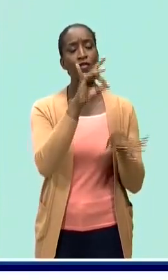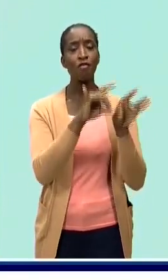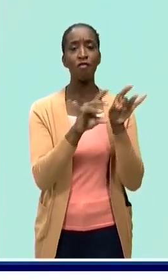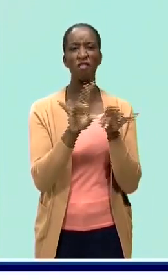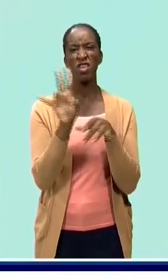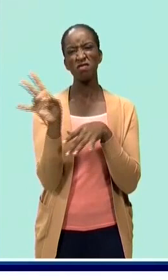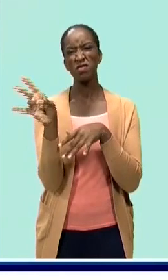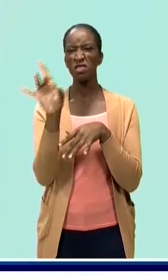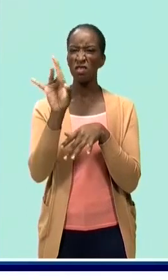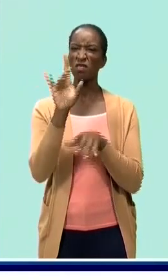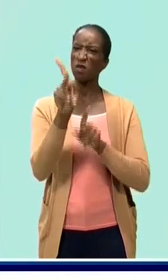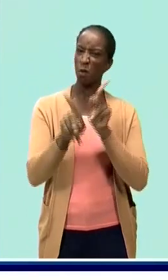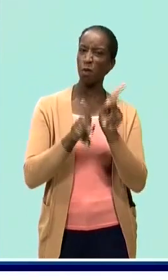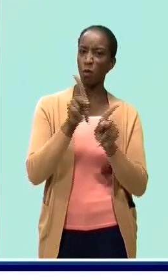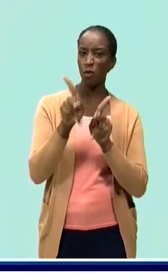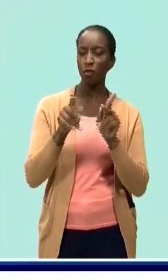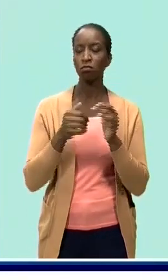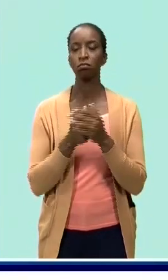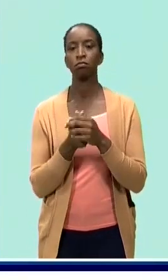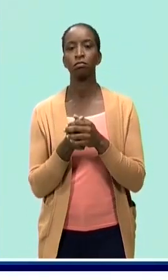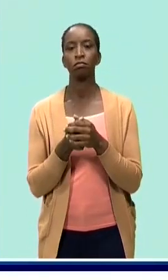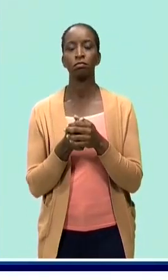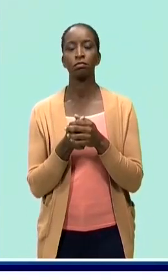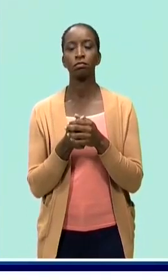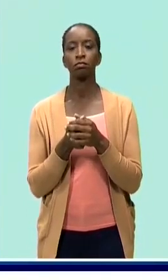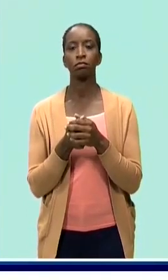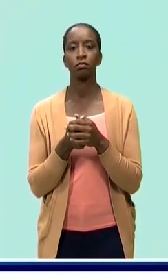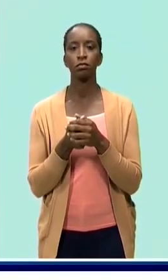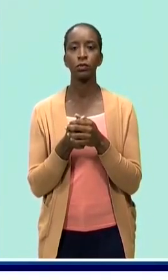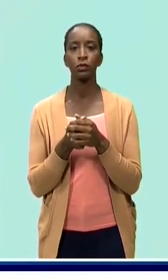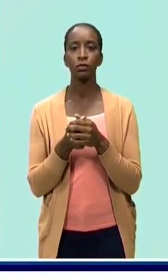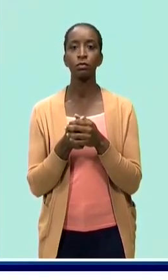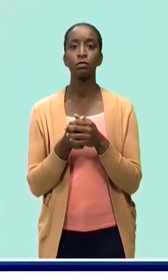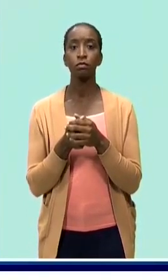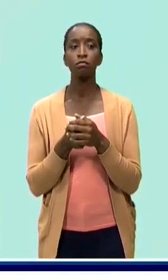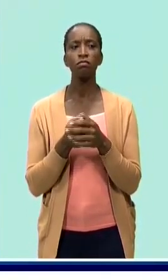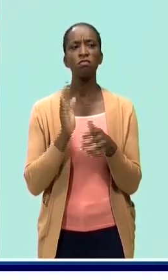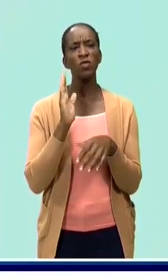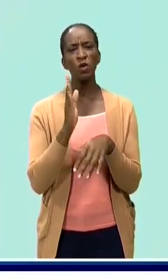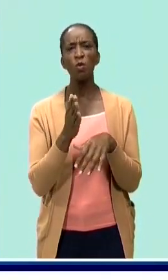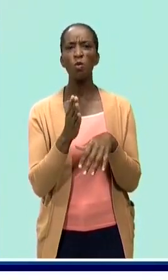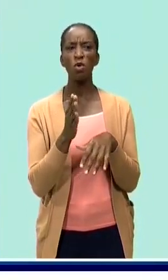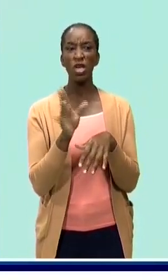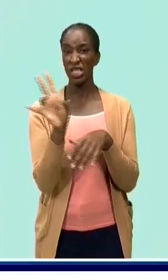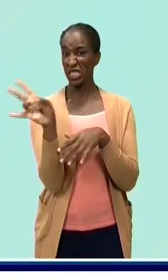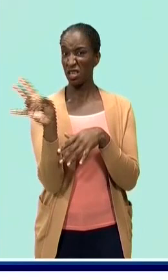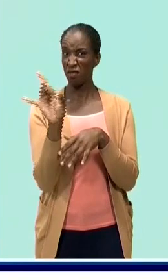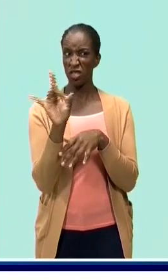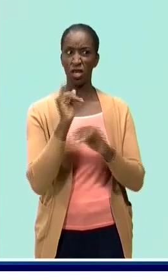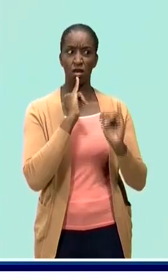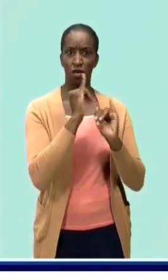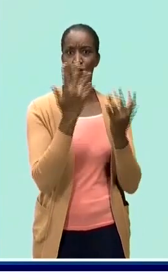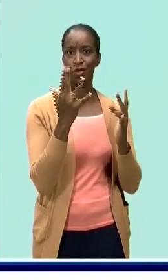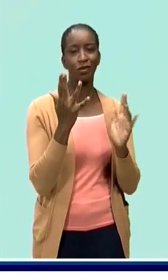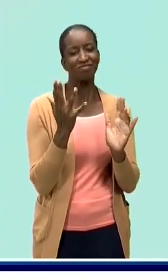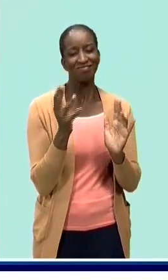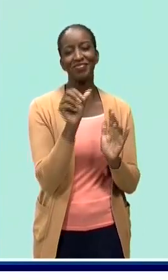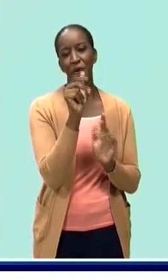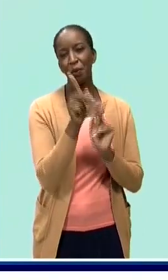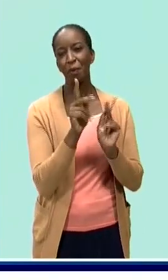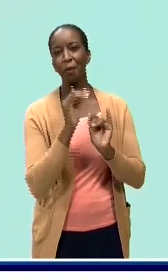persons initially. Not that we are not going to interview several more, But that is the